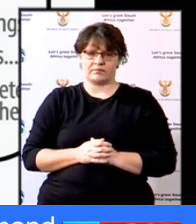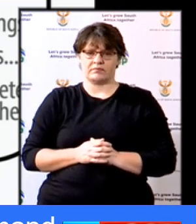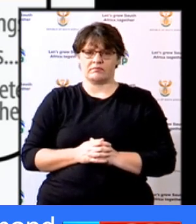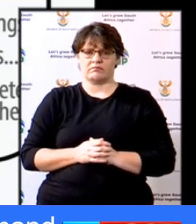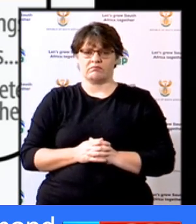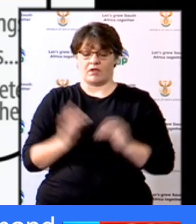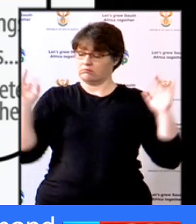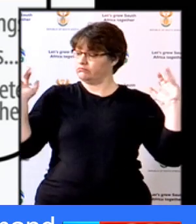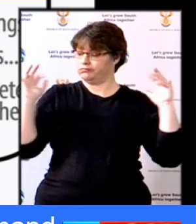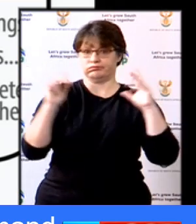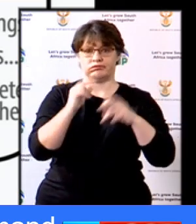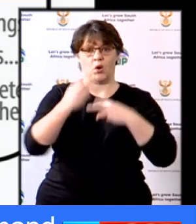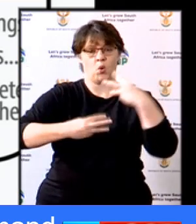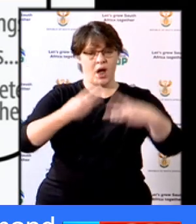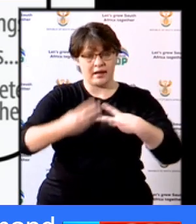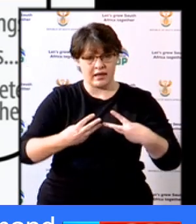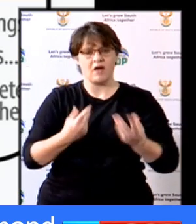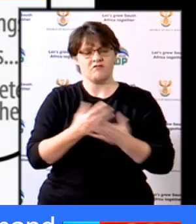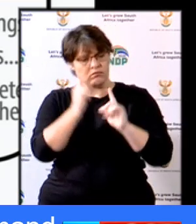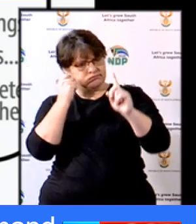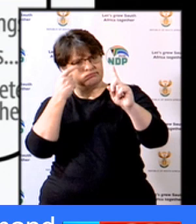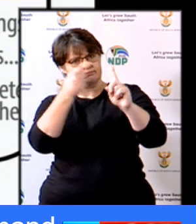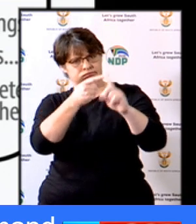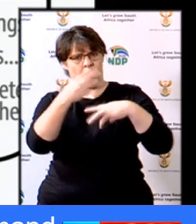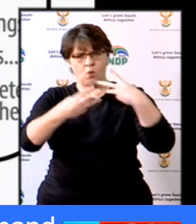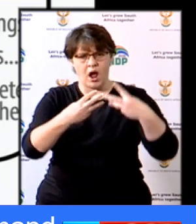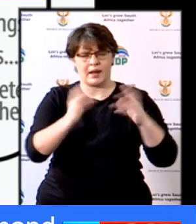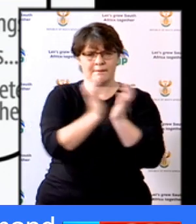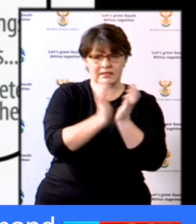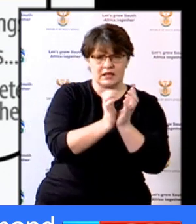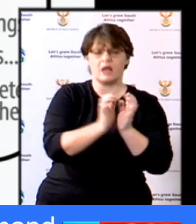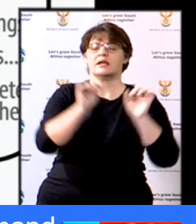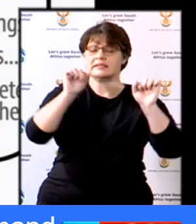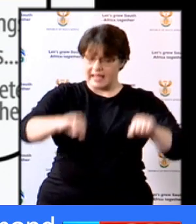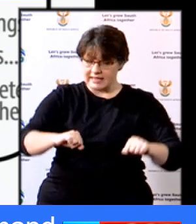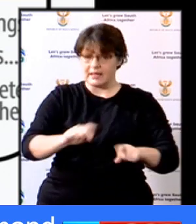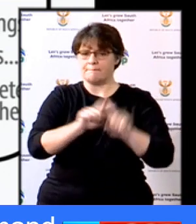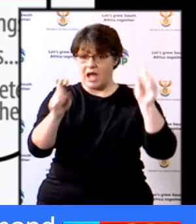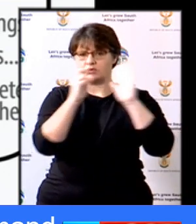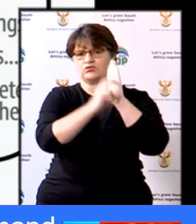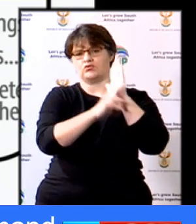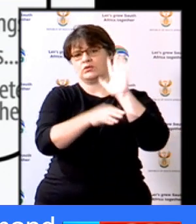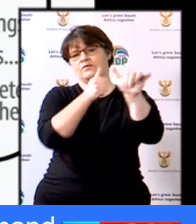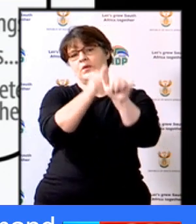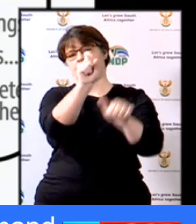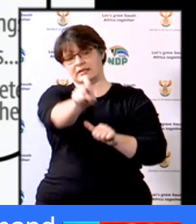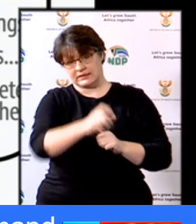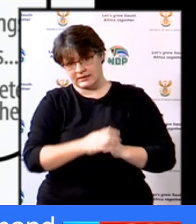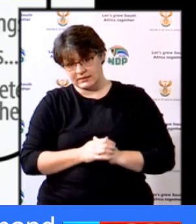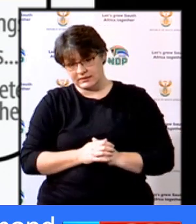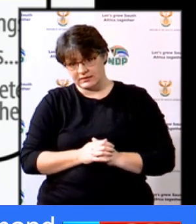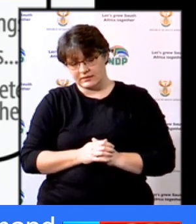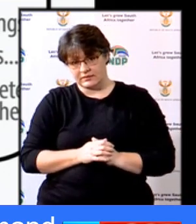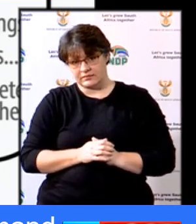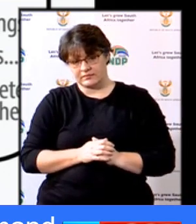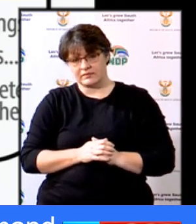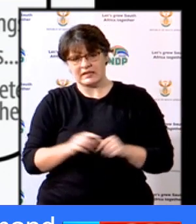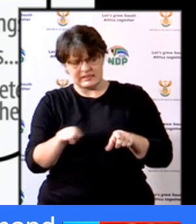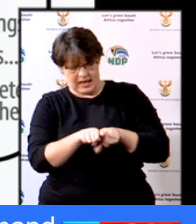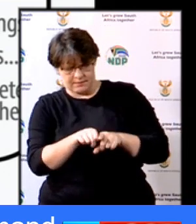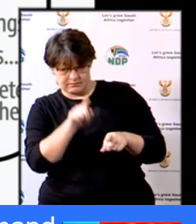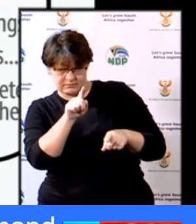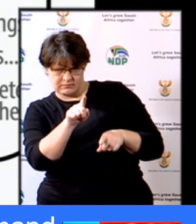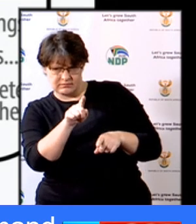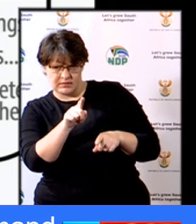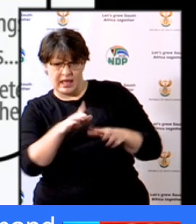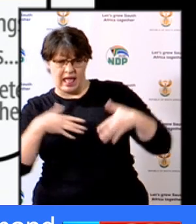Workplace gatherings for work purposes will be permitted under strict conditions and in the observation